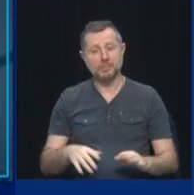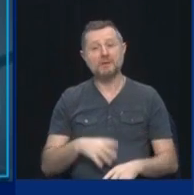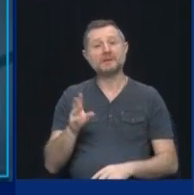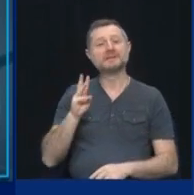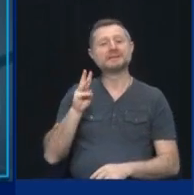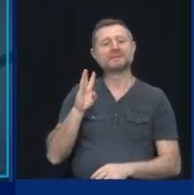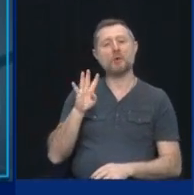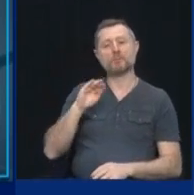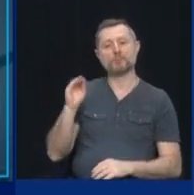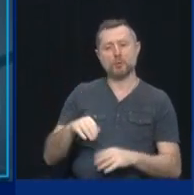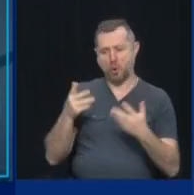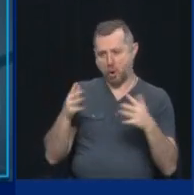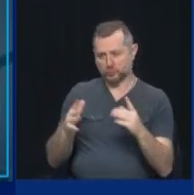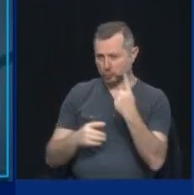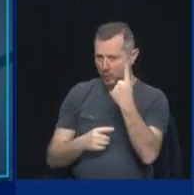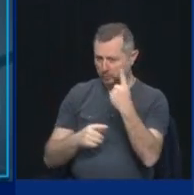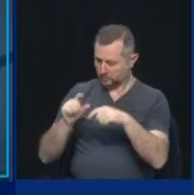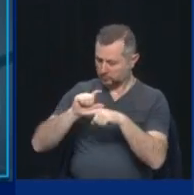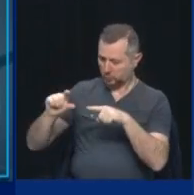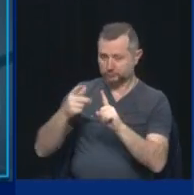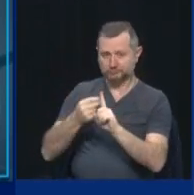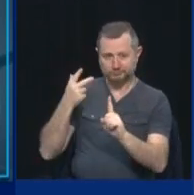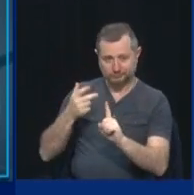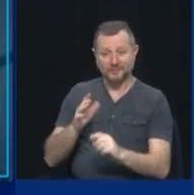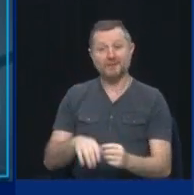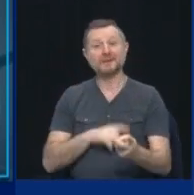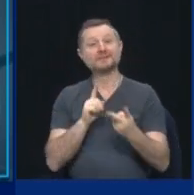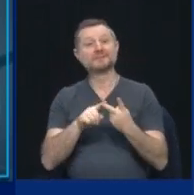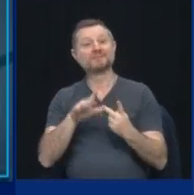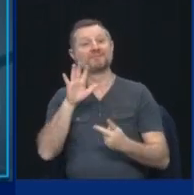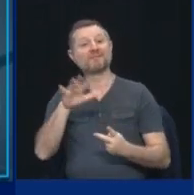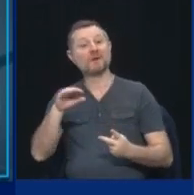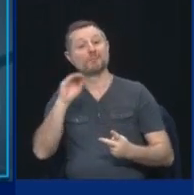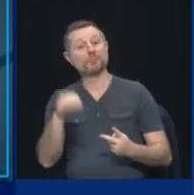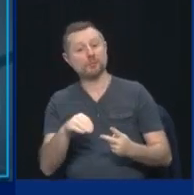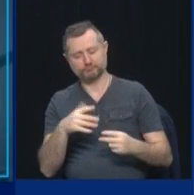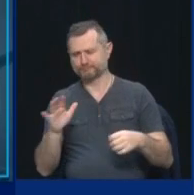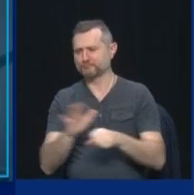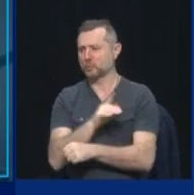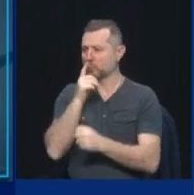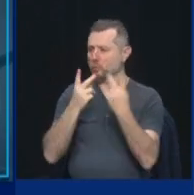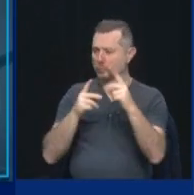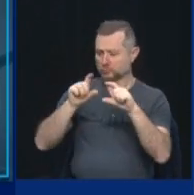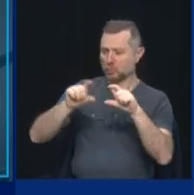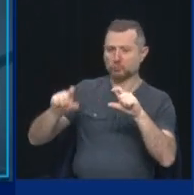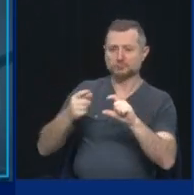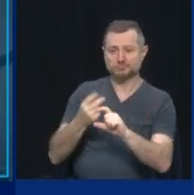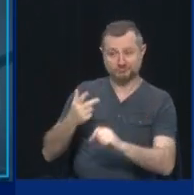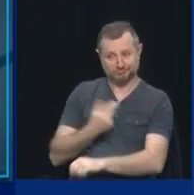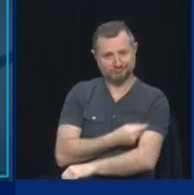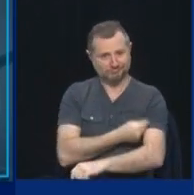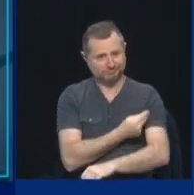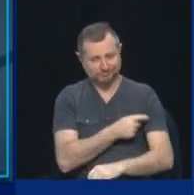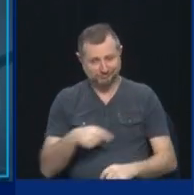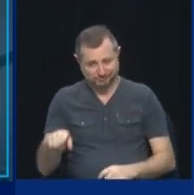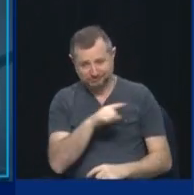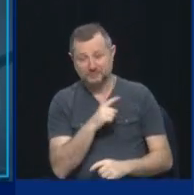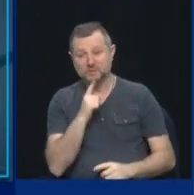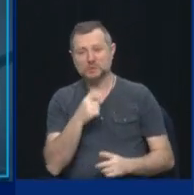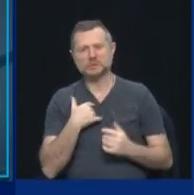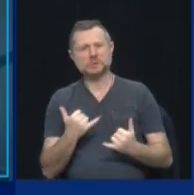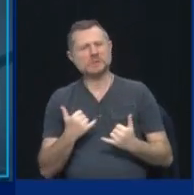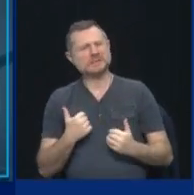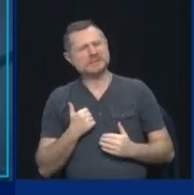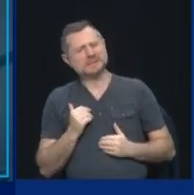55.8 fully vaccinated. We are now scratching for inches on increasing the vaccination